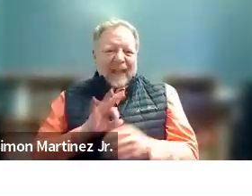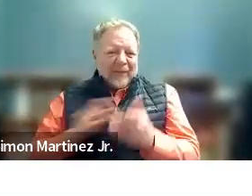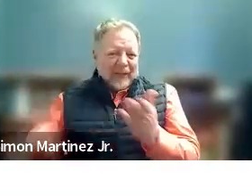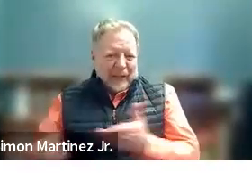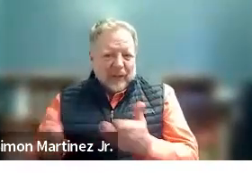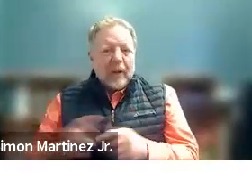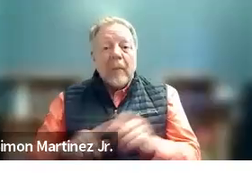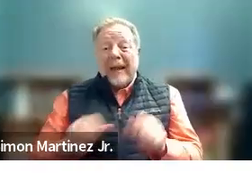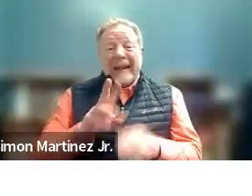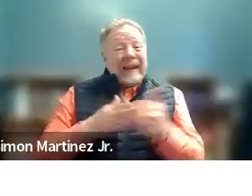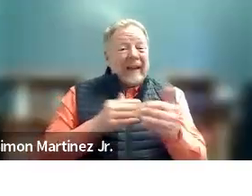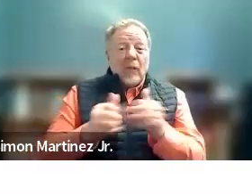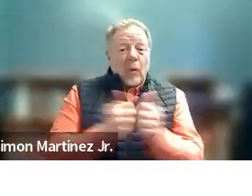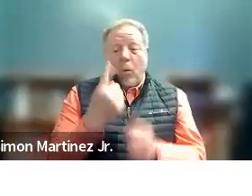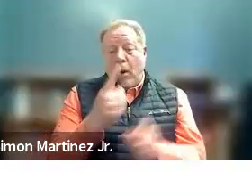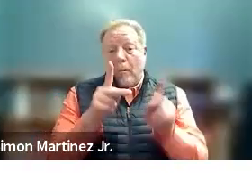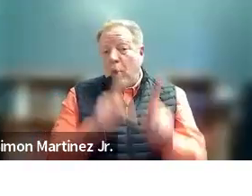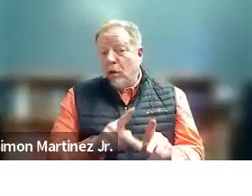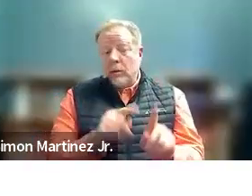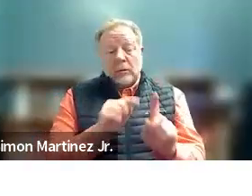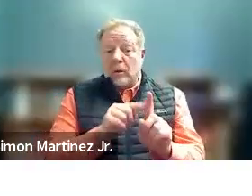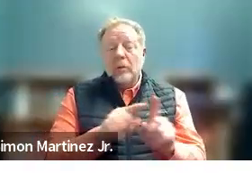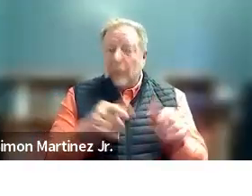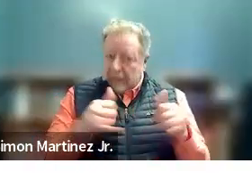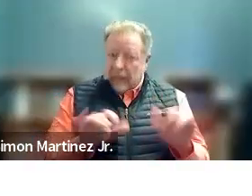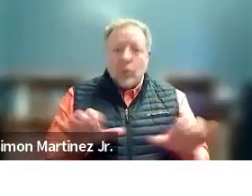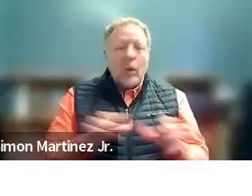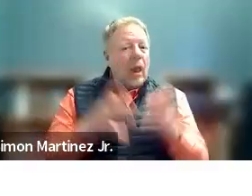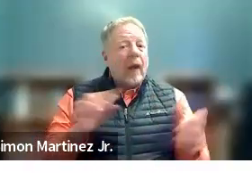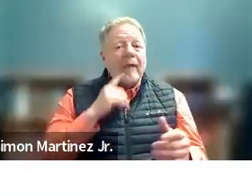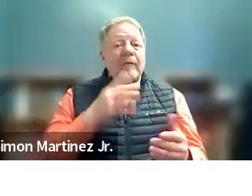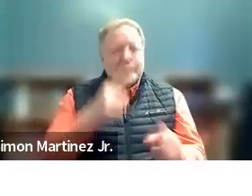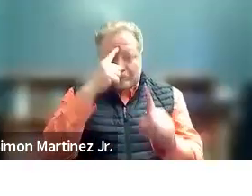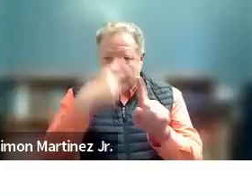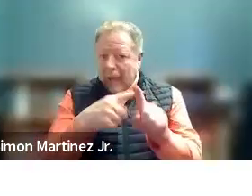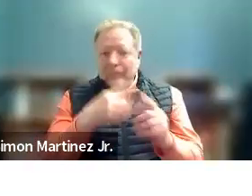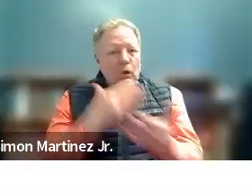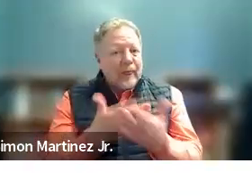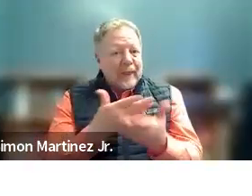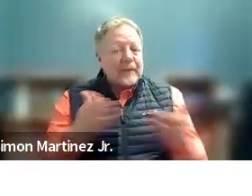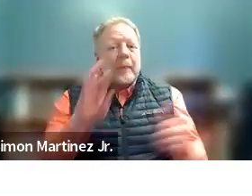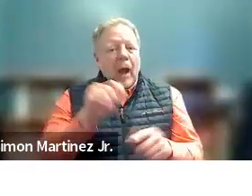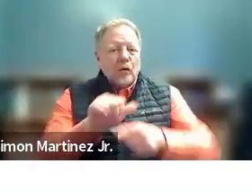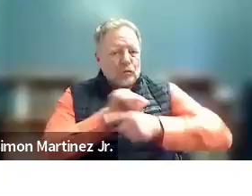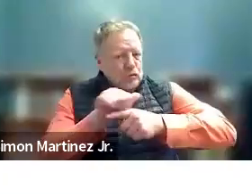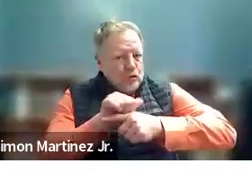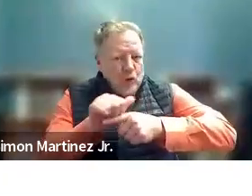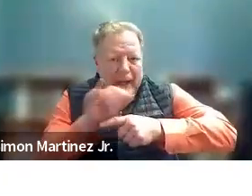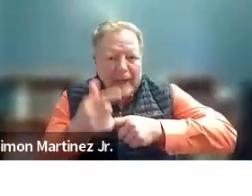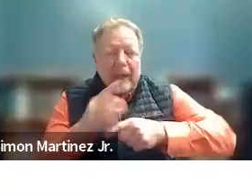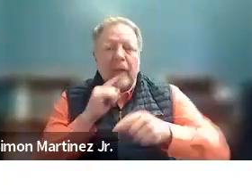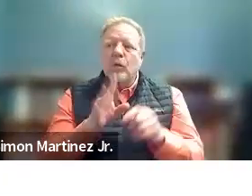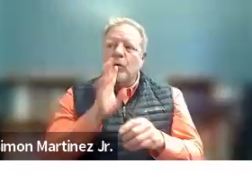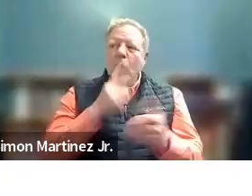with one person, right, you can do a lot of good by training and talking